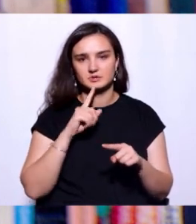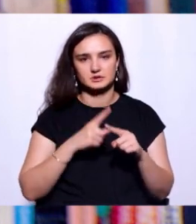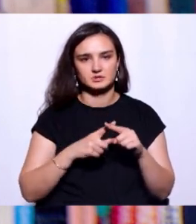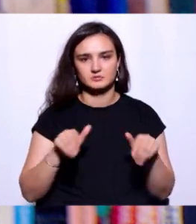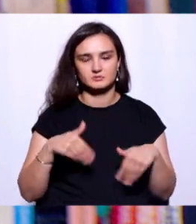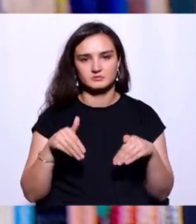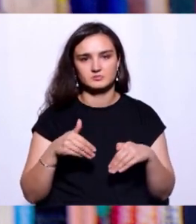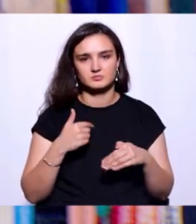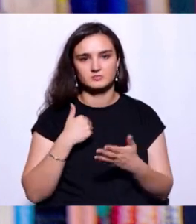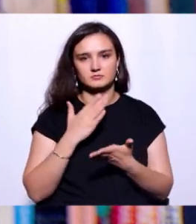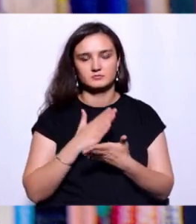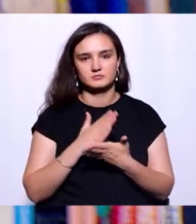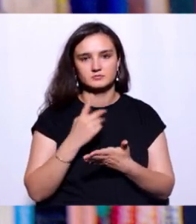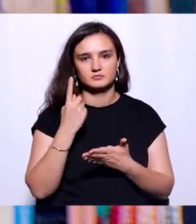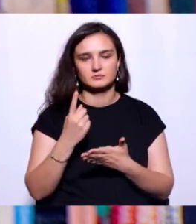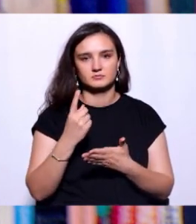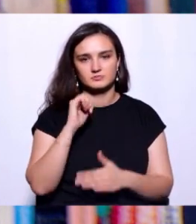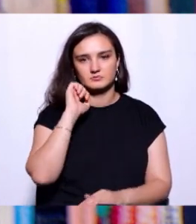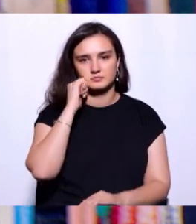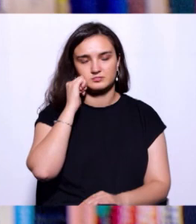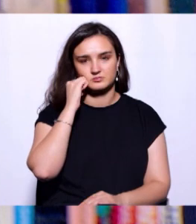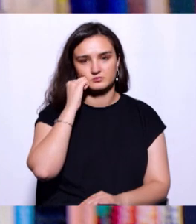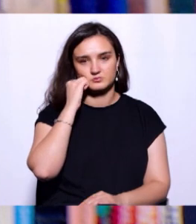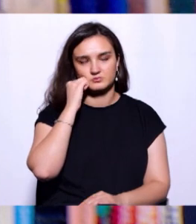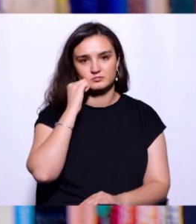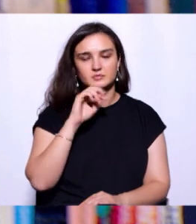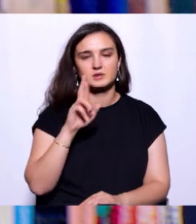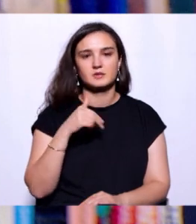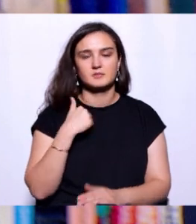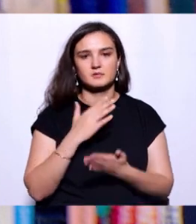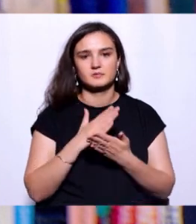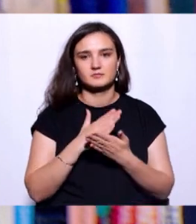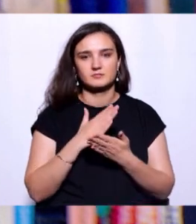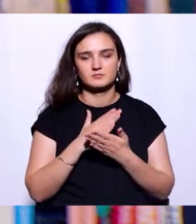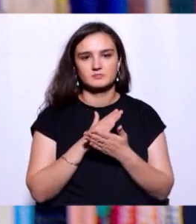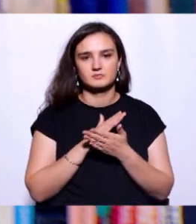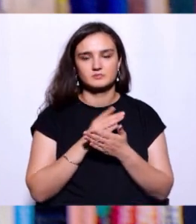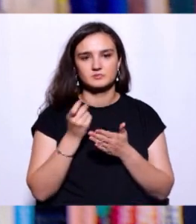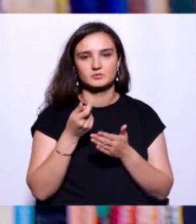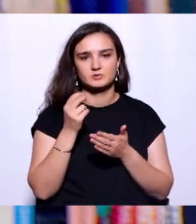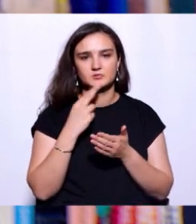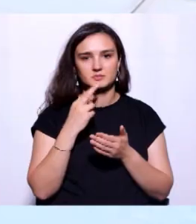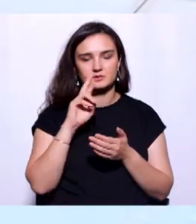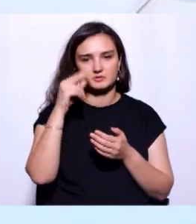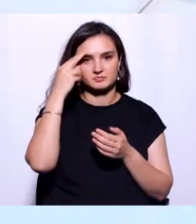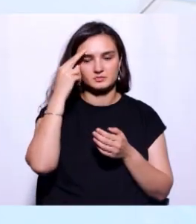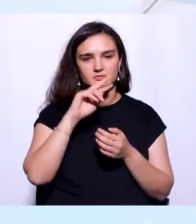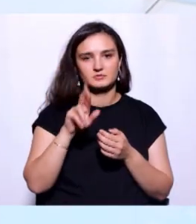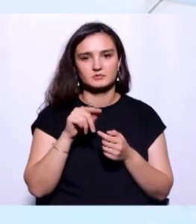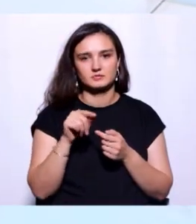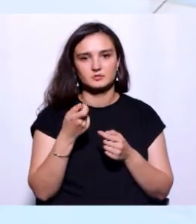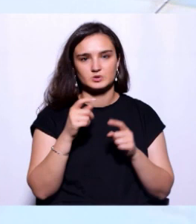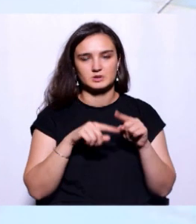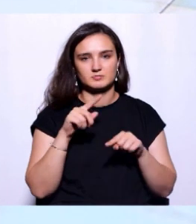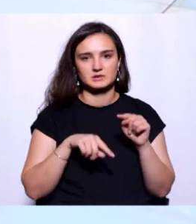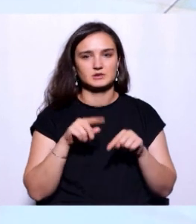sisters. Yeah, I have one grandmother. And I have a few aunts and uncles and a couple of